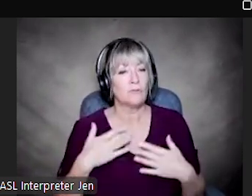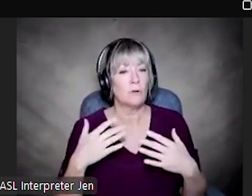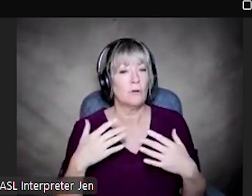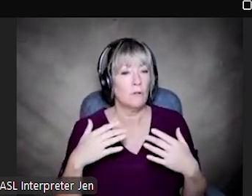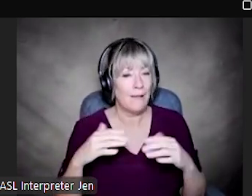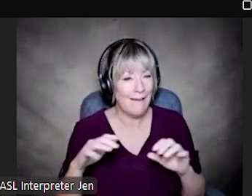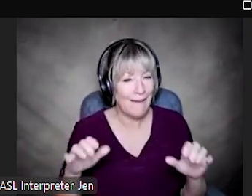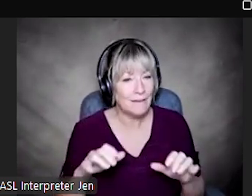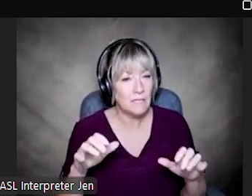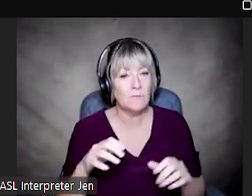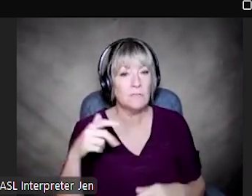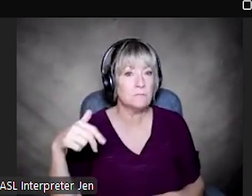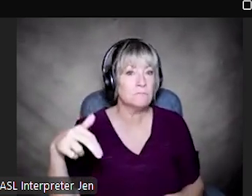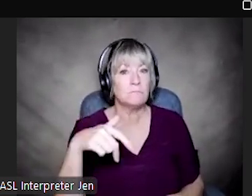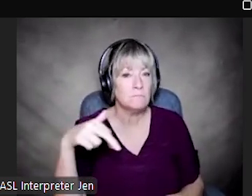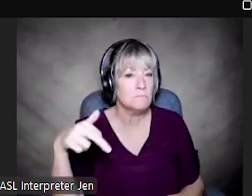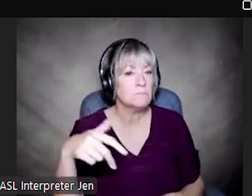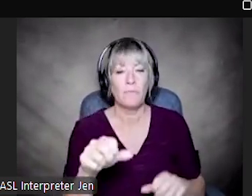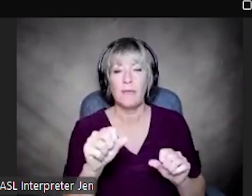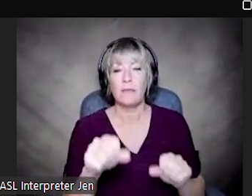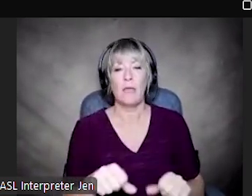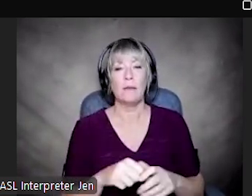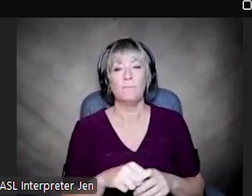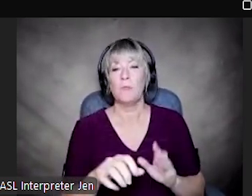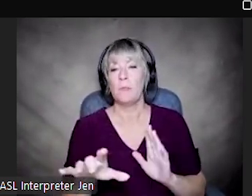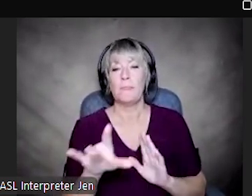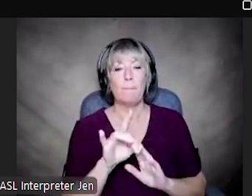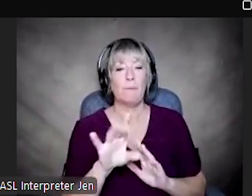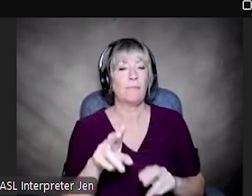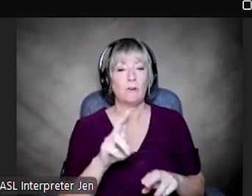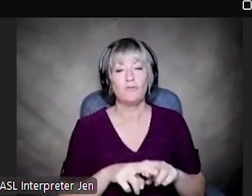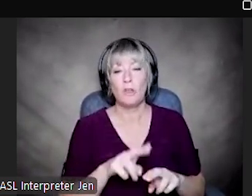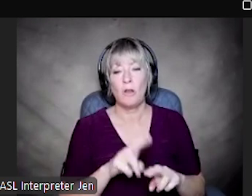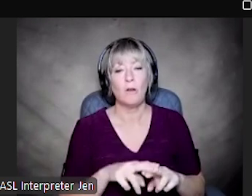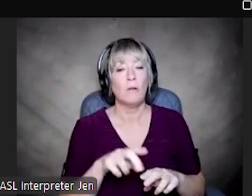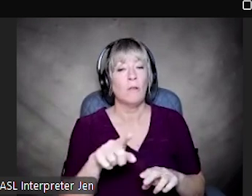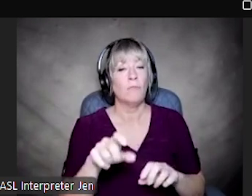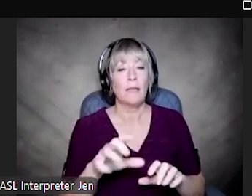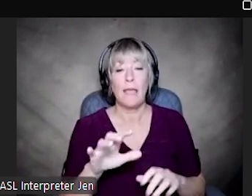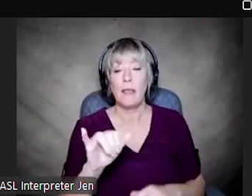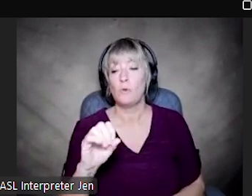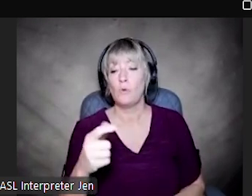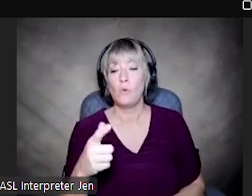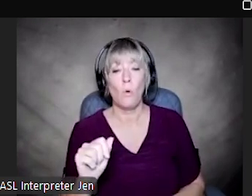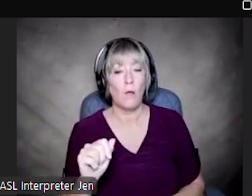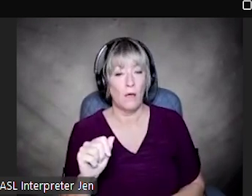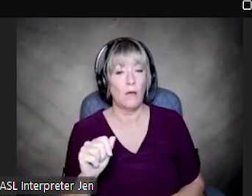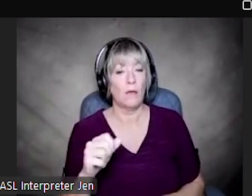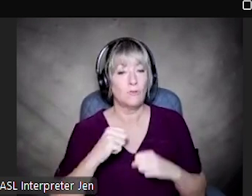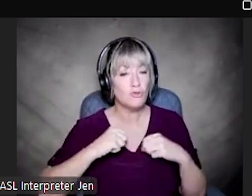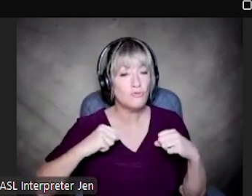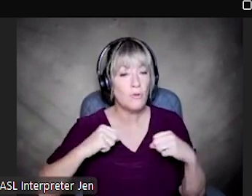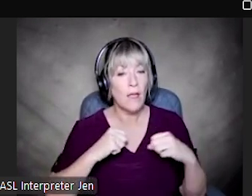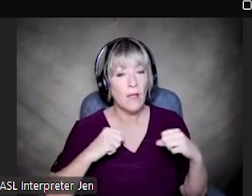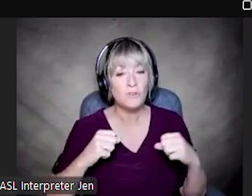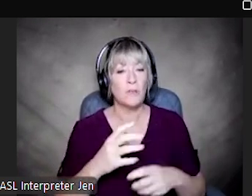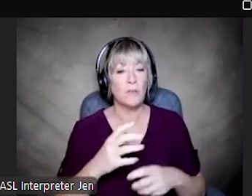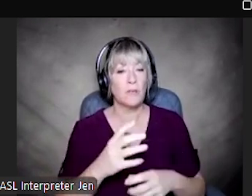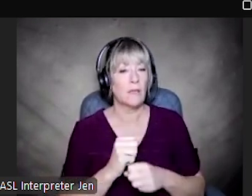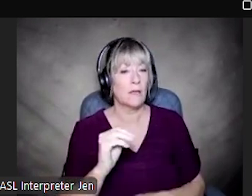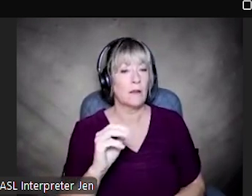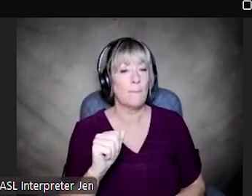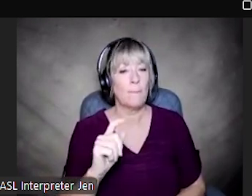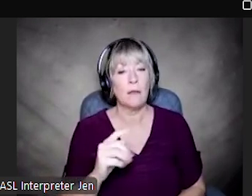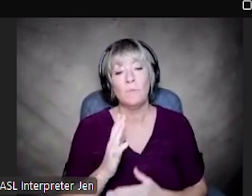They can pace, they can do anything they want. They pick their own recliner. They can even do yoga and stretches if they wish. They can get a mat. Some